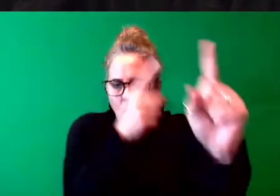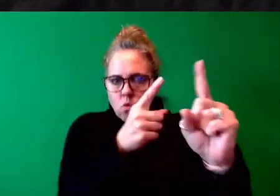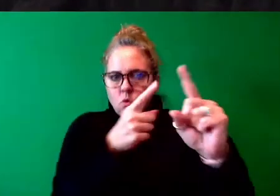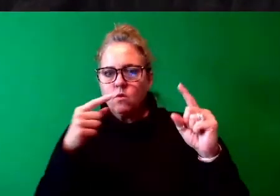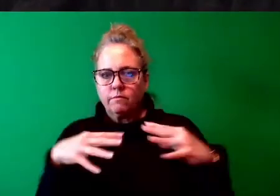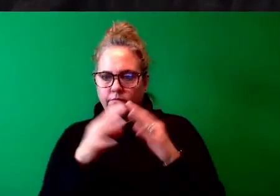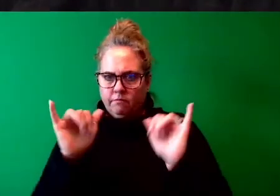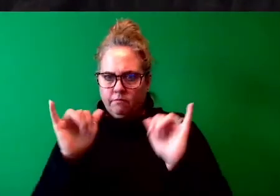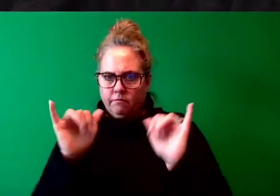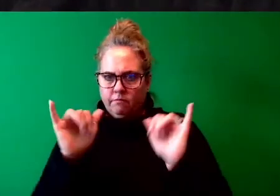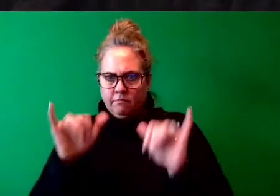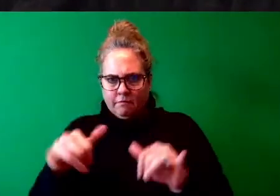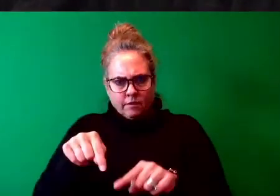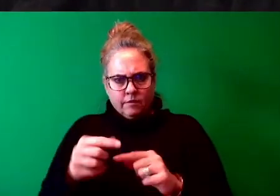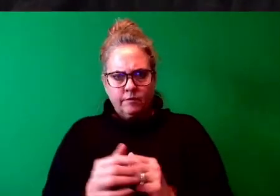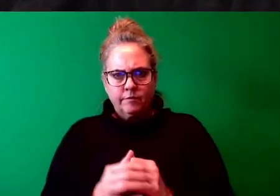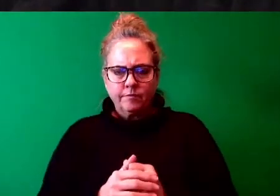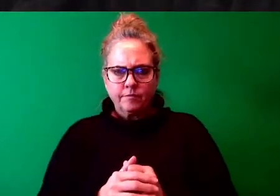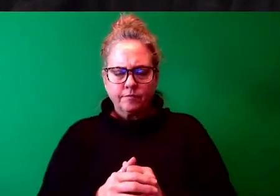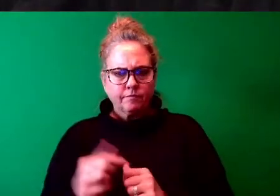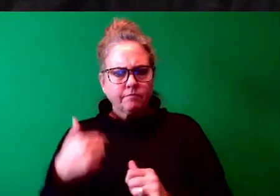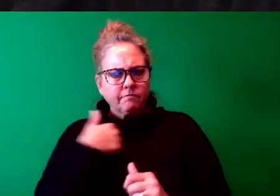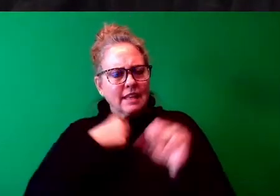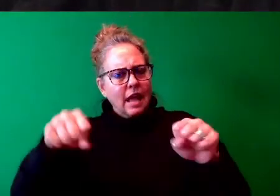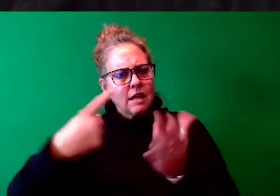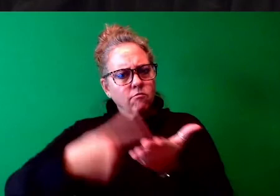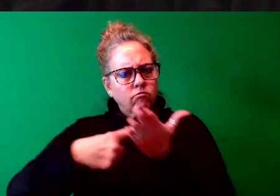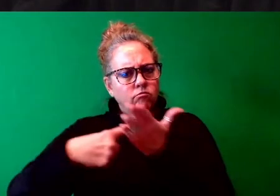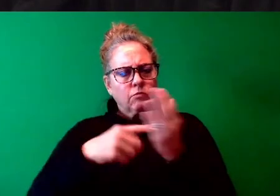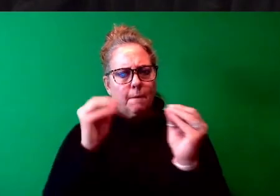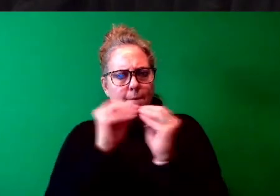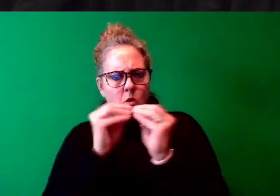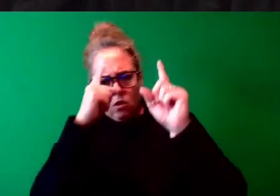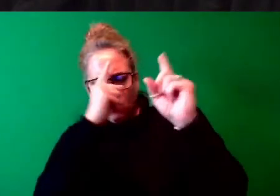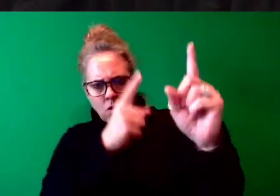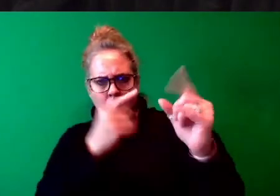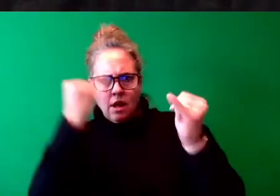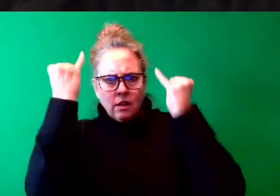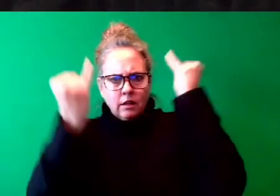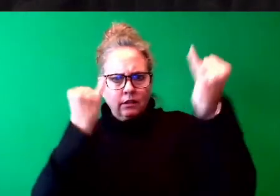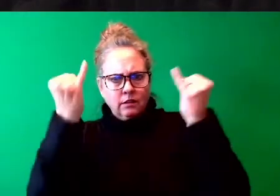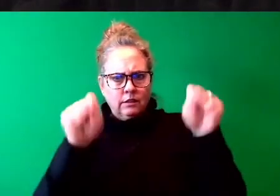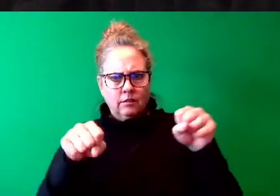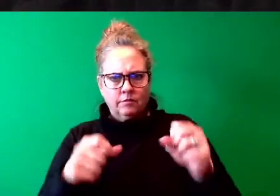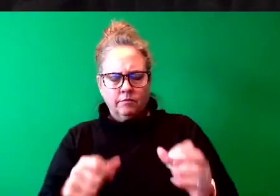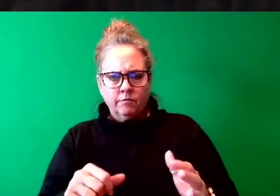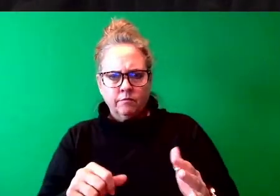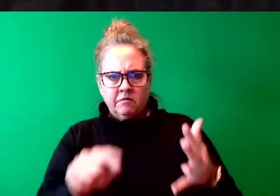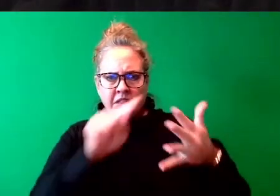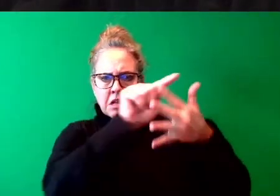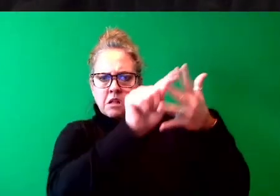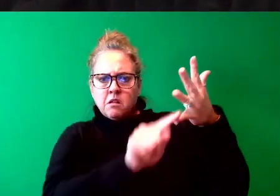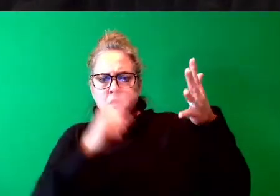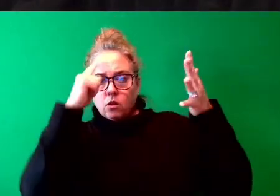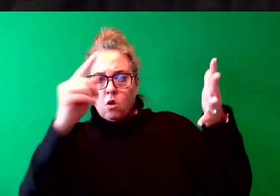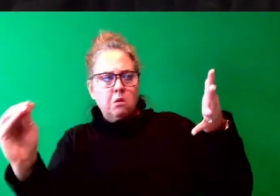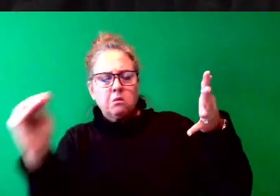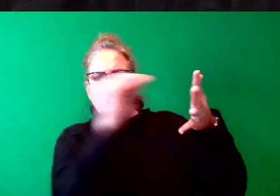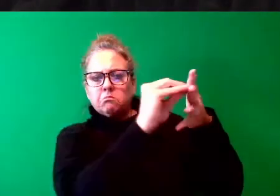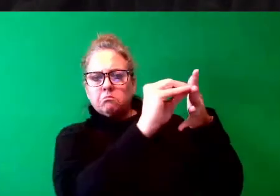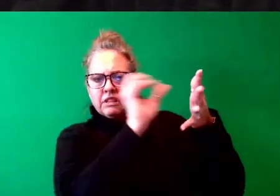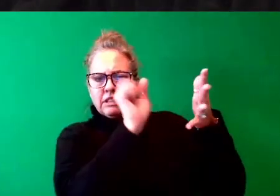aspirational goals, which could include what you just mentioned, and then at a later date, with Susan's help, present